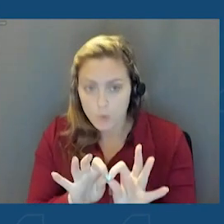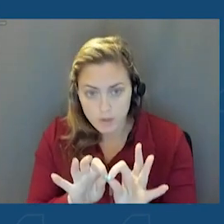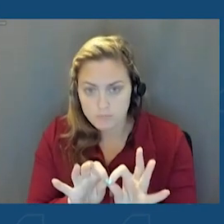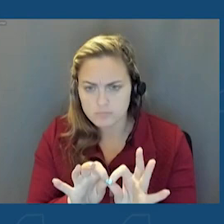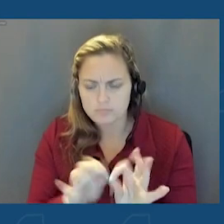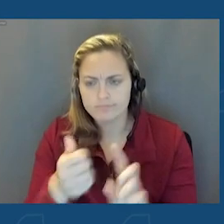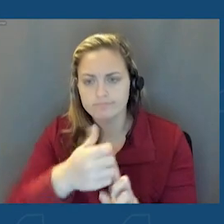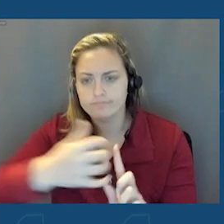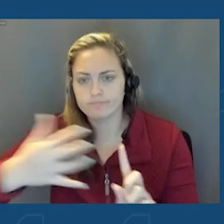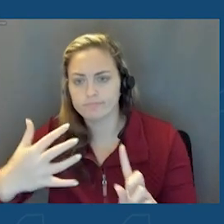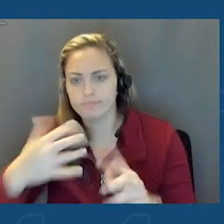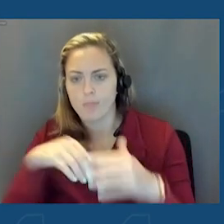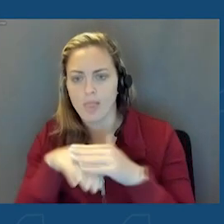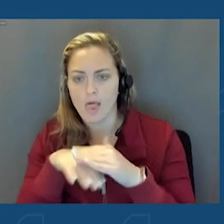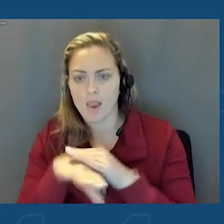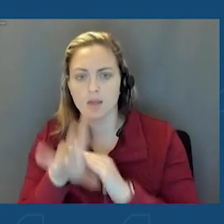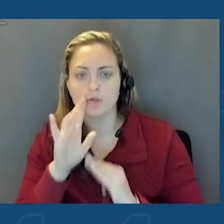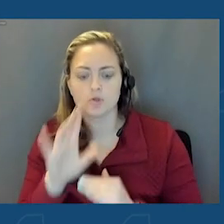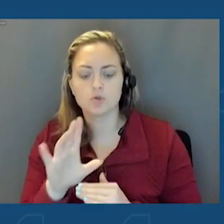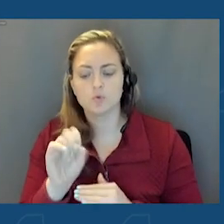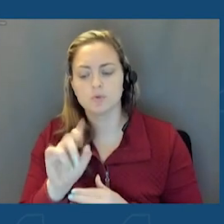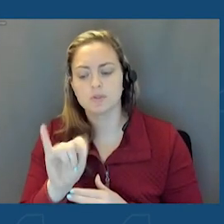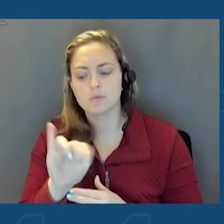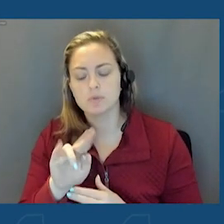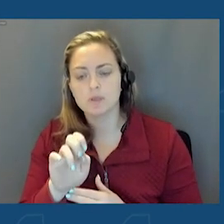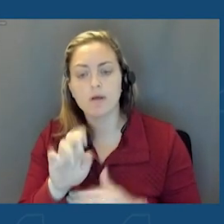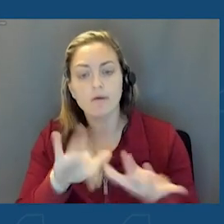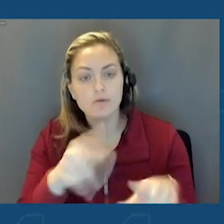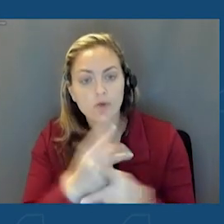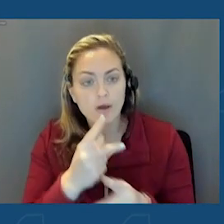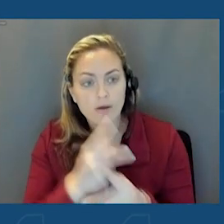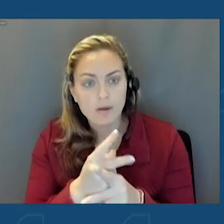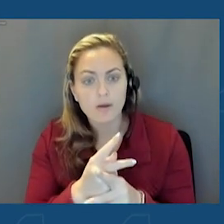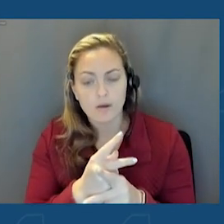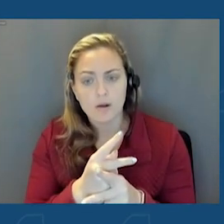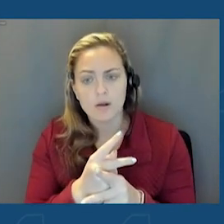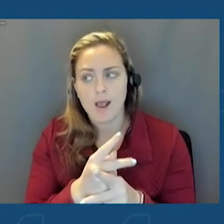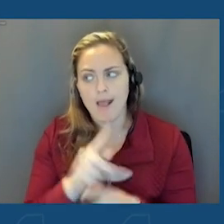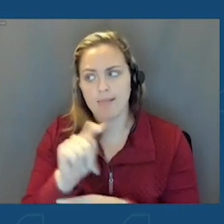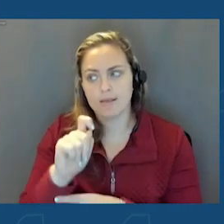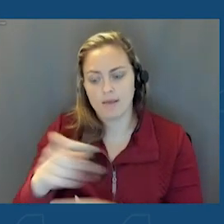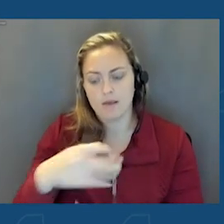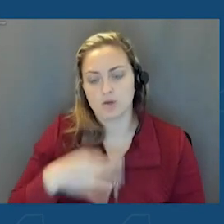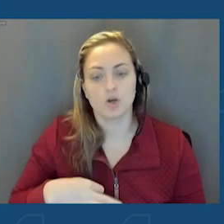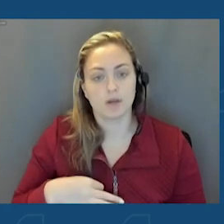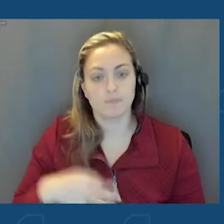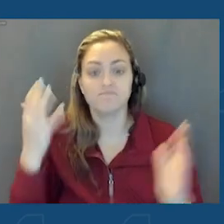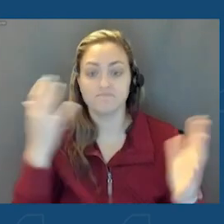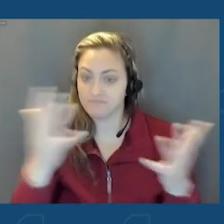expands access to subsidized child care and the child care tax credit. Right?